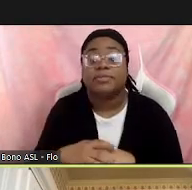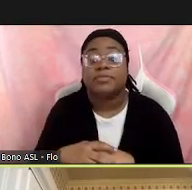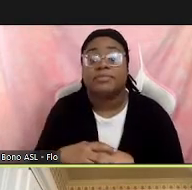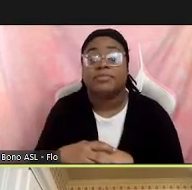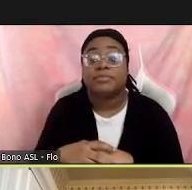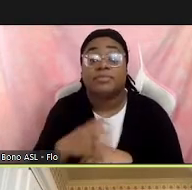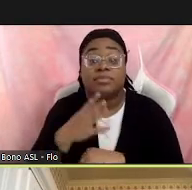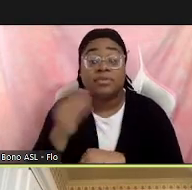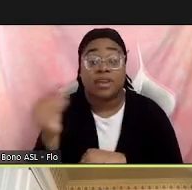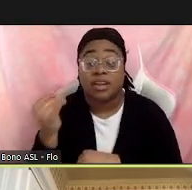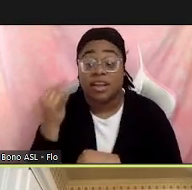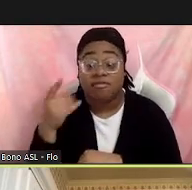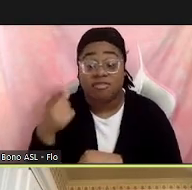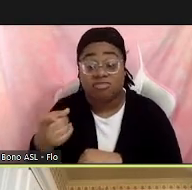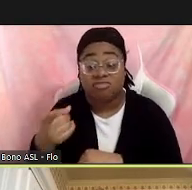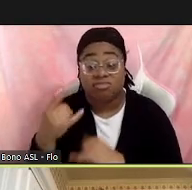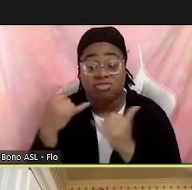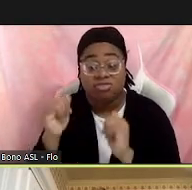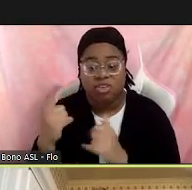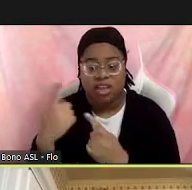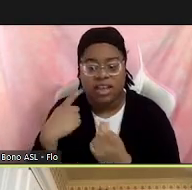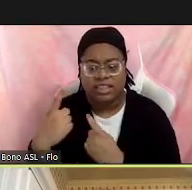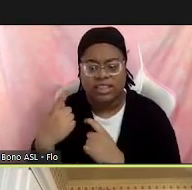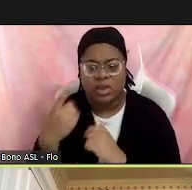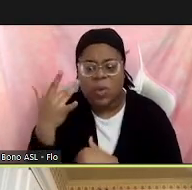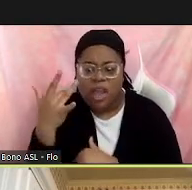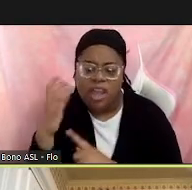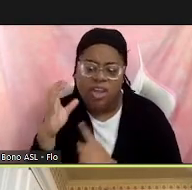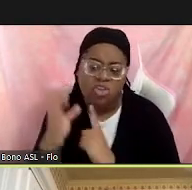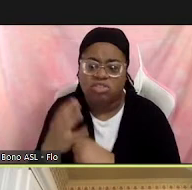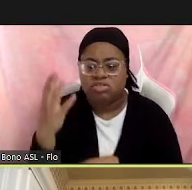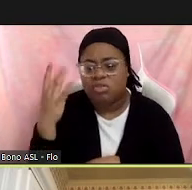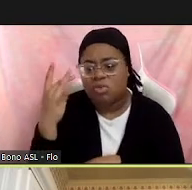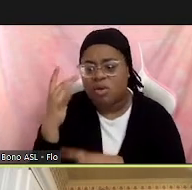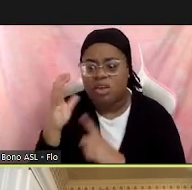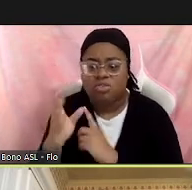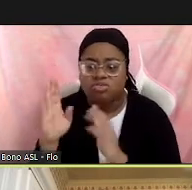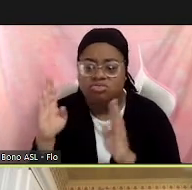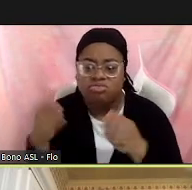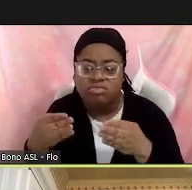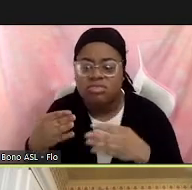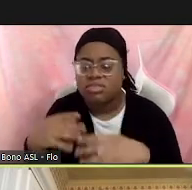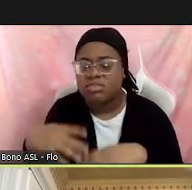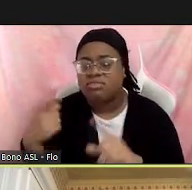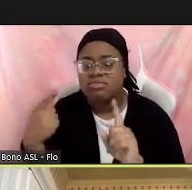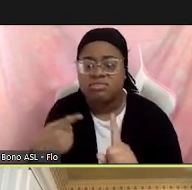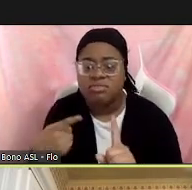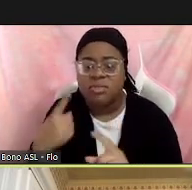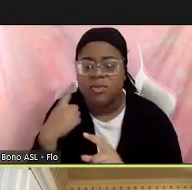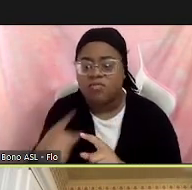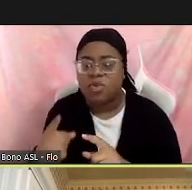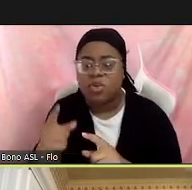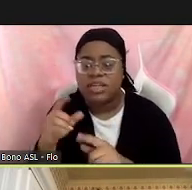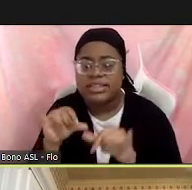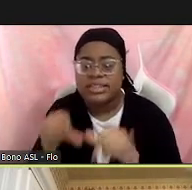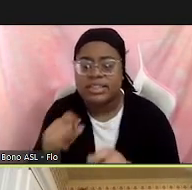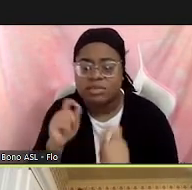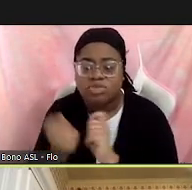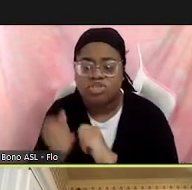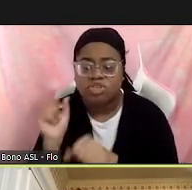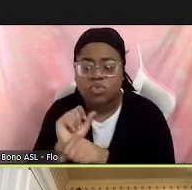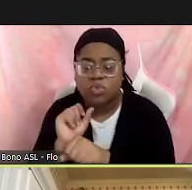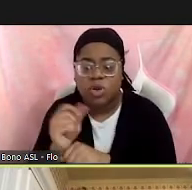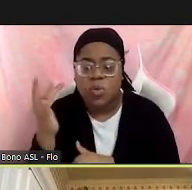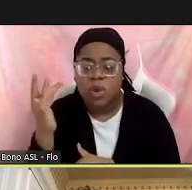And if you're still asking why culture, why is culture centered as systems change work? Because for most